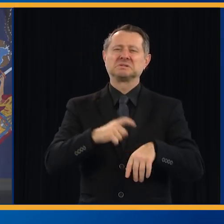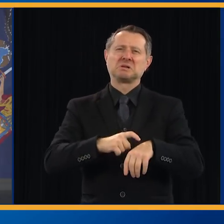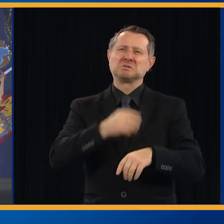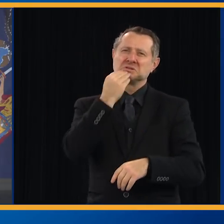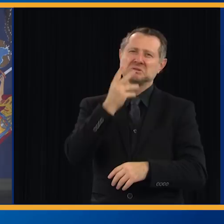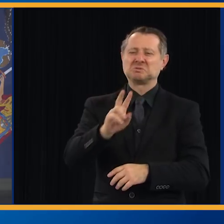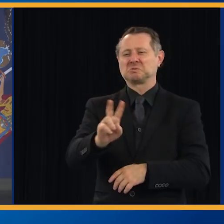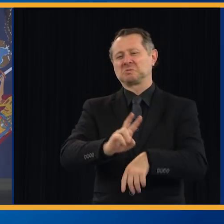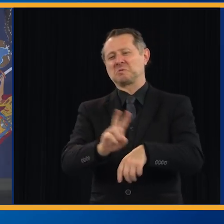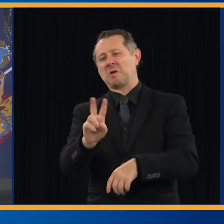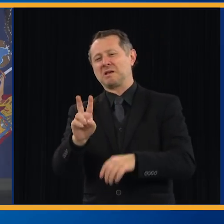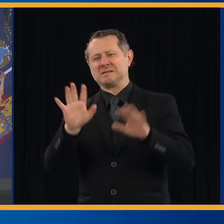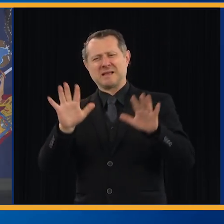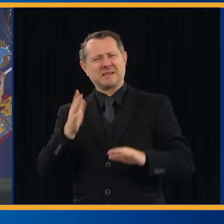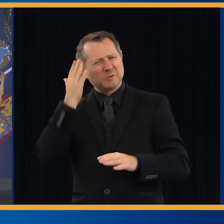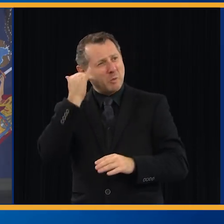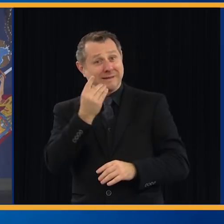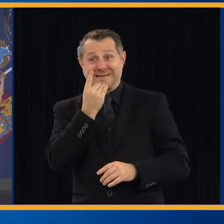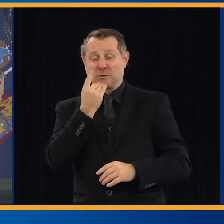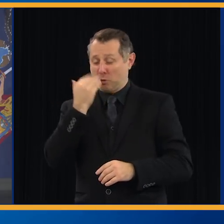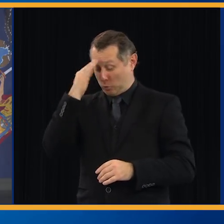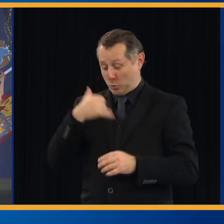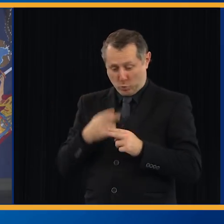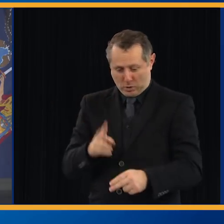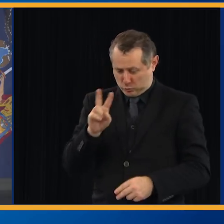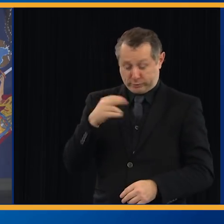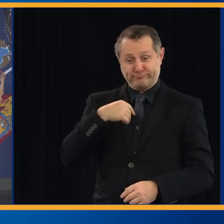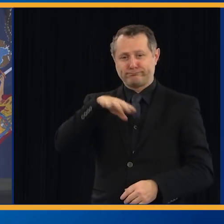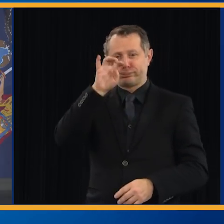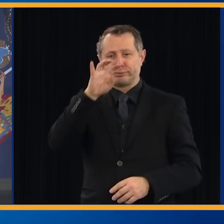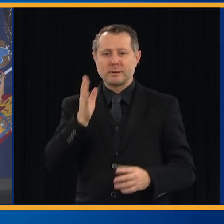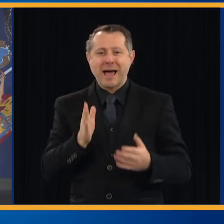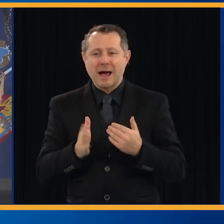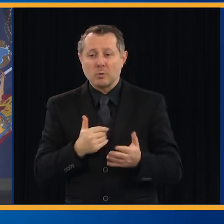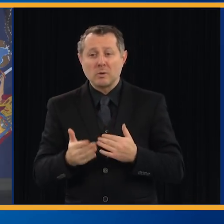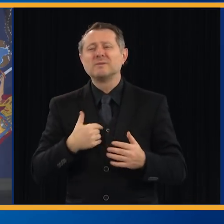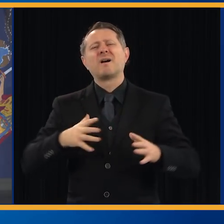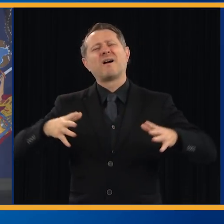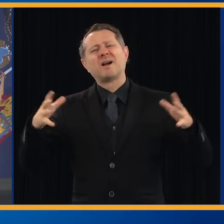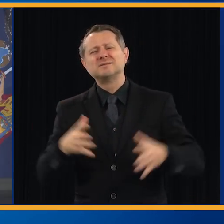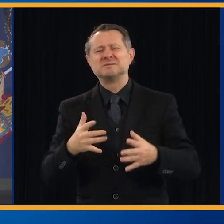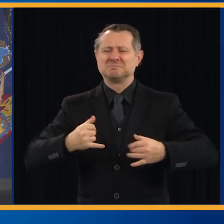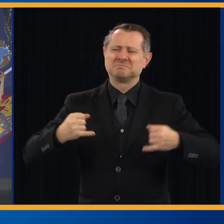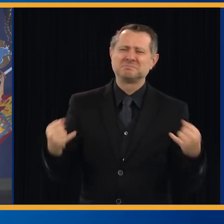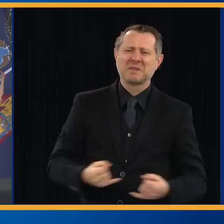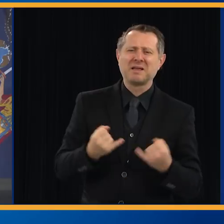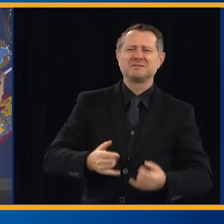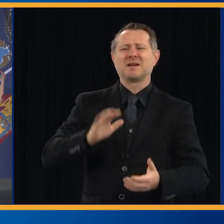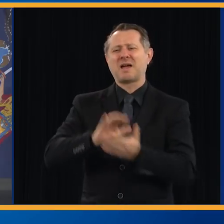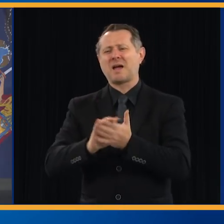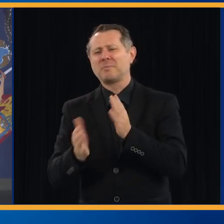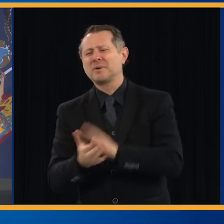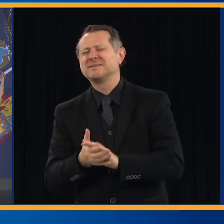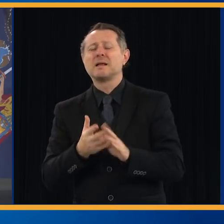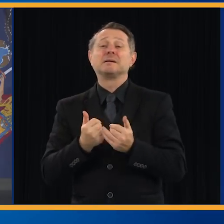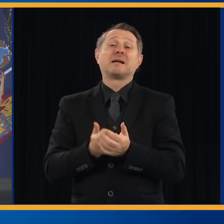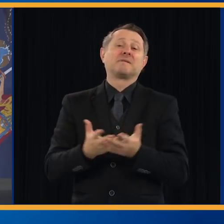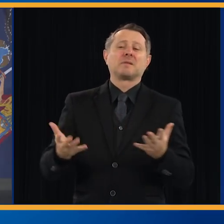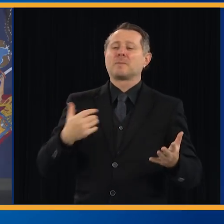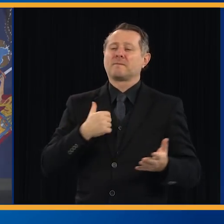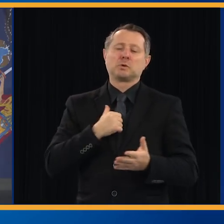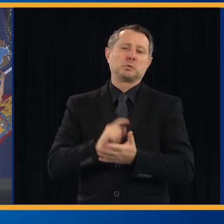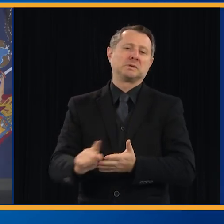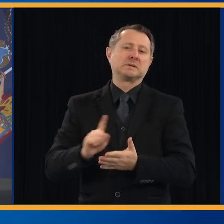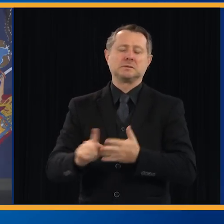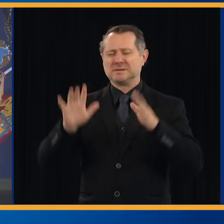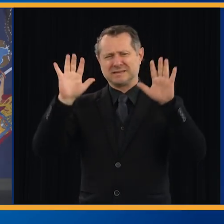really know why they called it dinner, but everybody was at the table. Spaghetti and meatballs every Sunday.